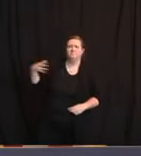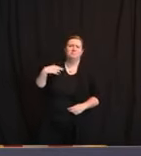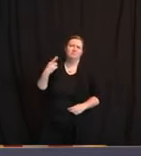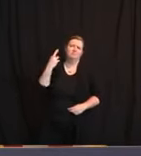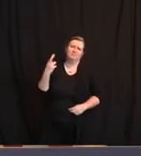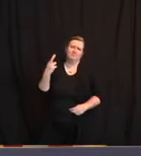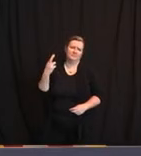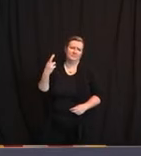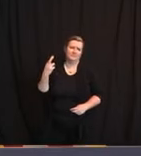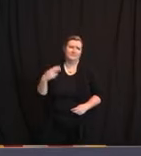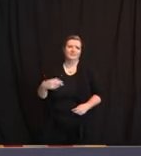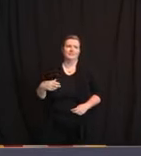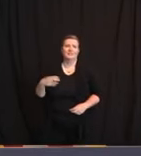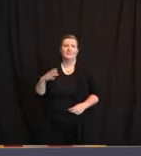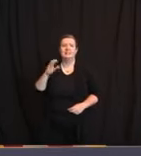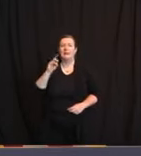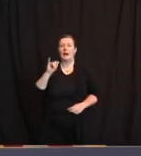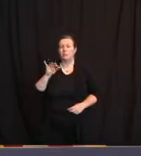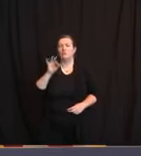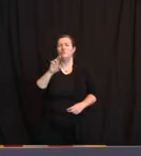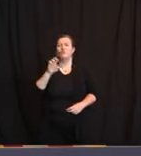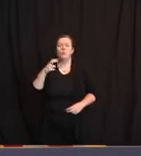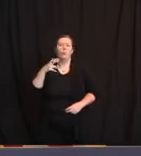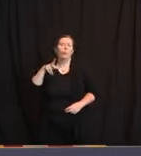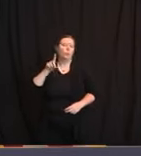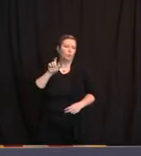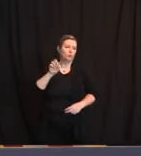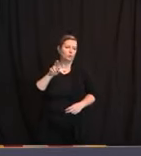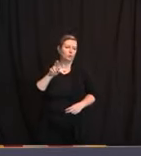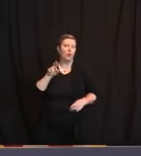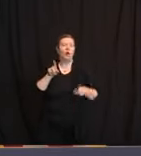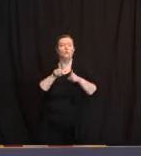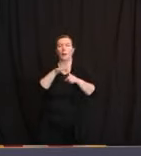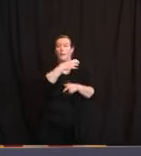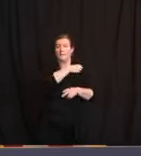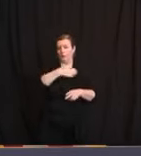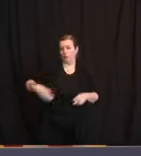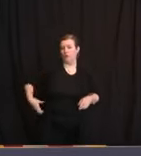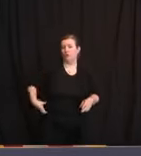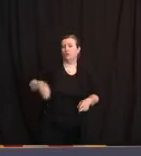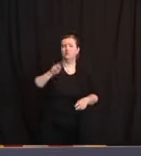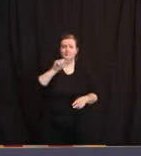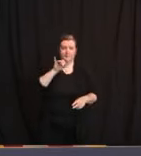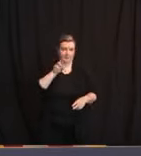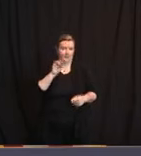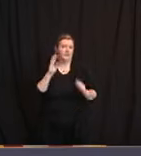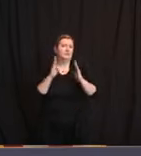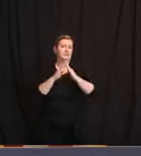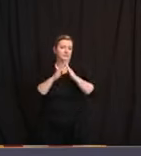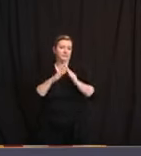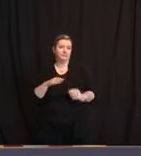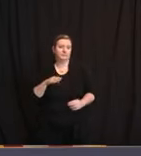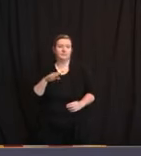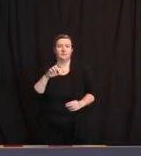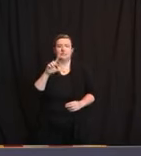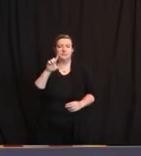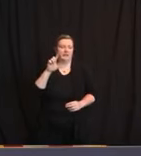Freeholder Vice Director and the Mayor of Sea Isle City, one of New Jersey's great communities, Len Desiderio. Len, great to have you,